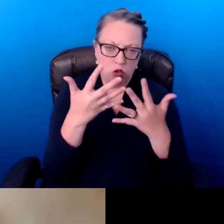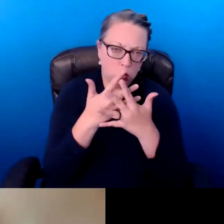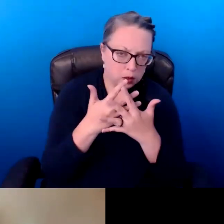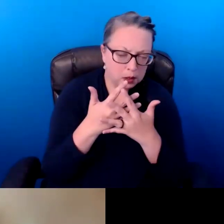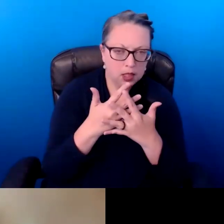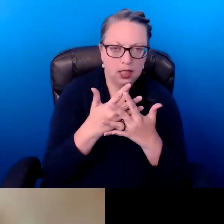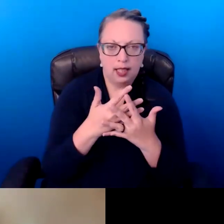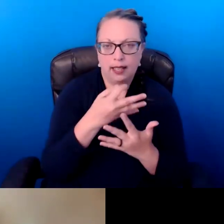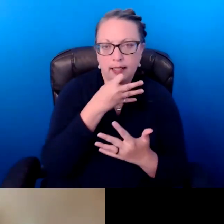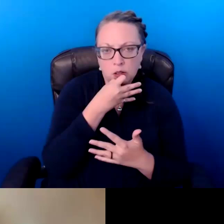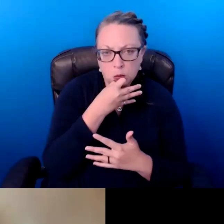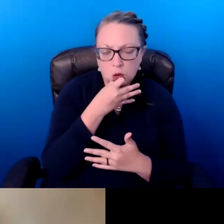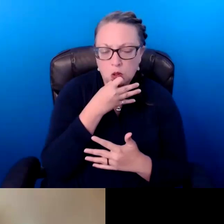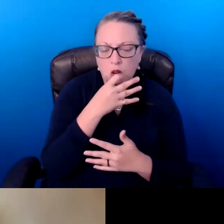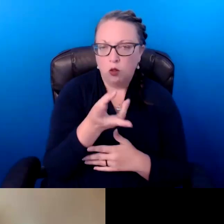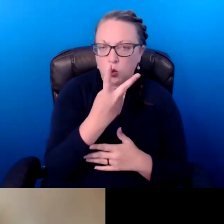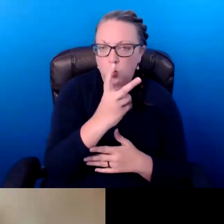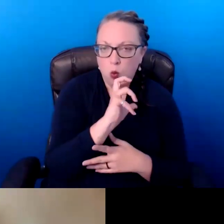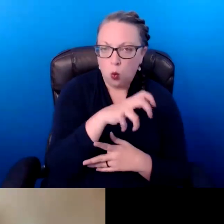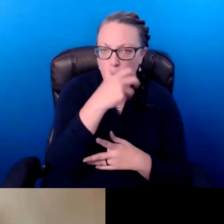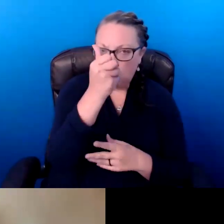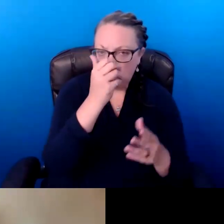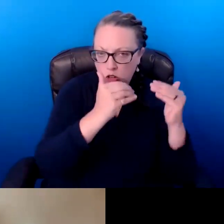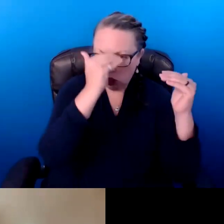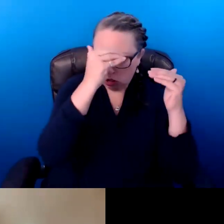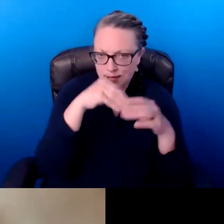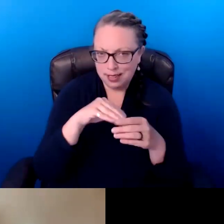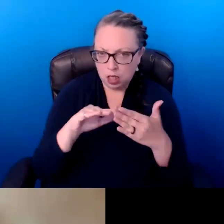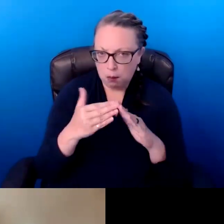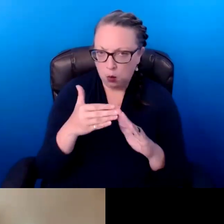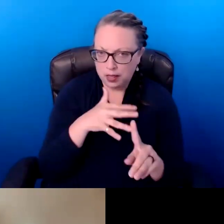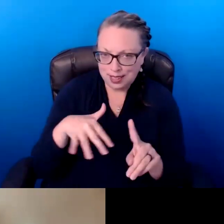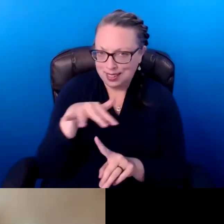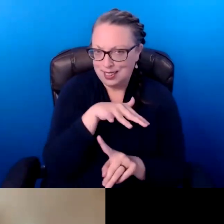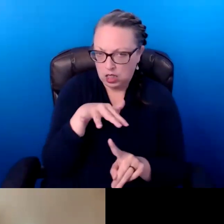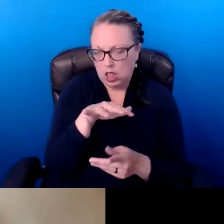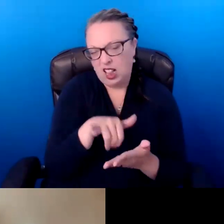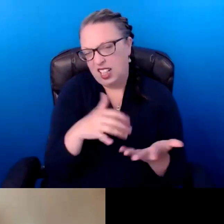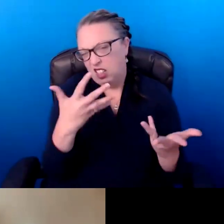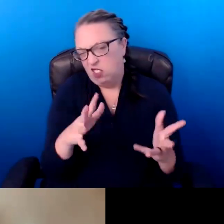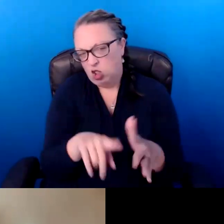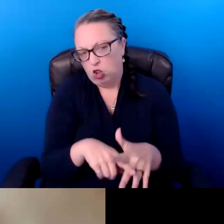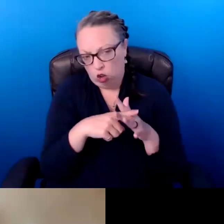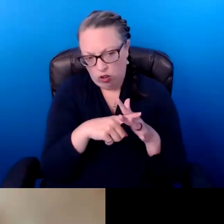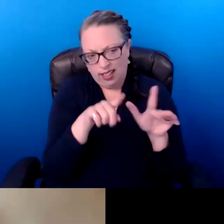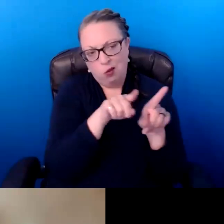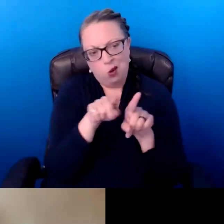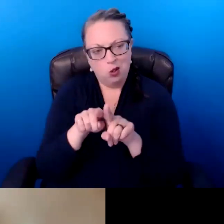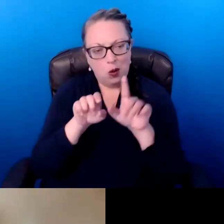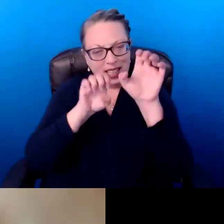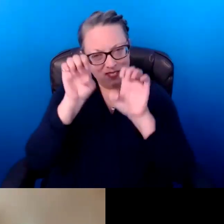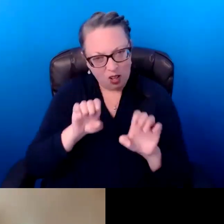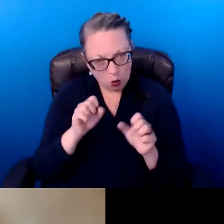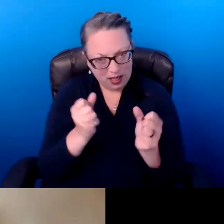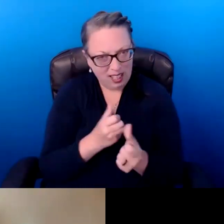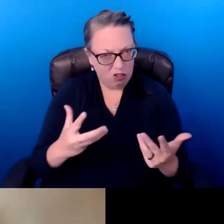in two older adults in community settings, which is already underway. By the way, we are evaluating all of them.